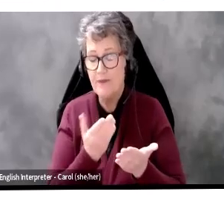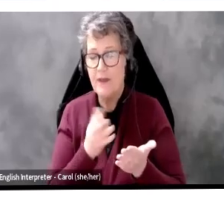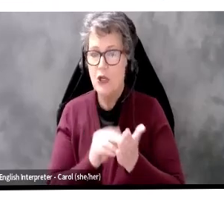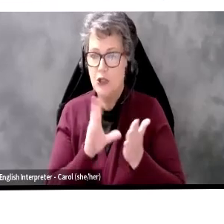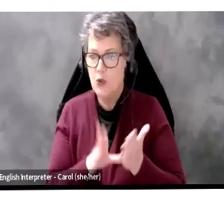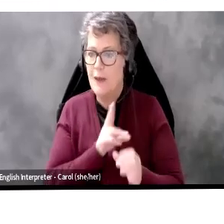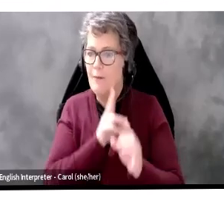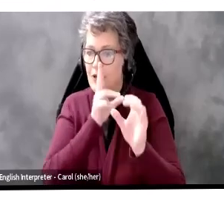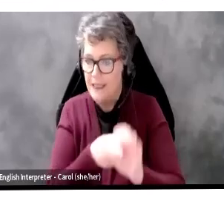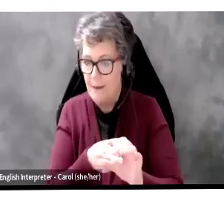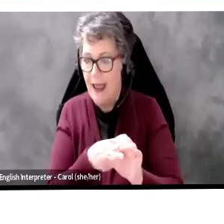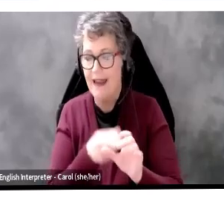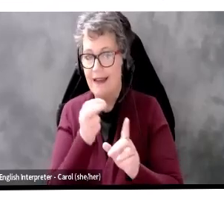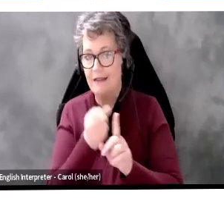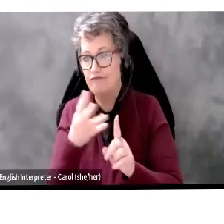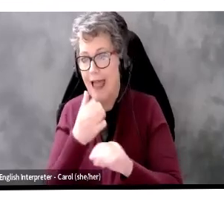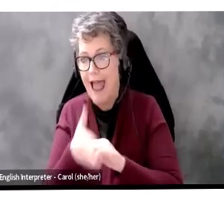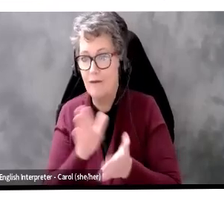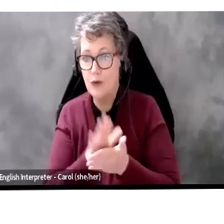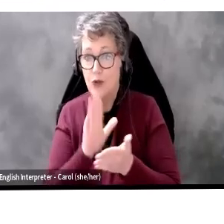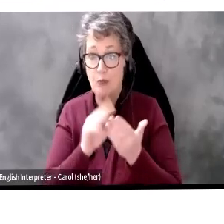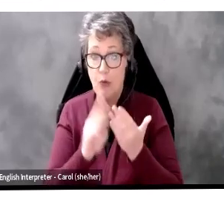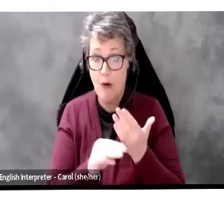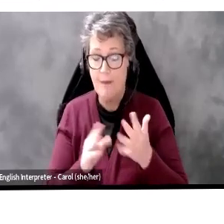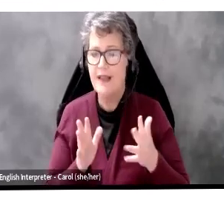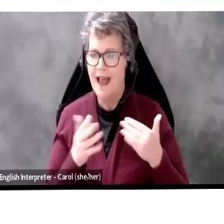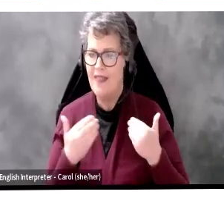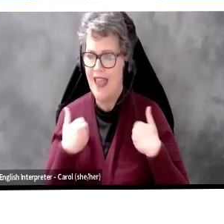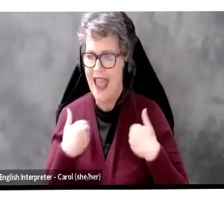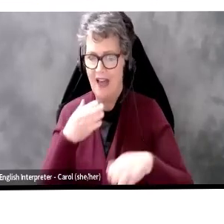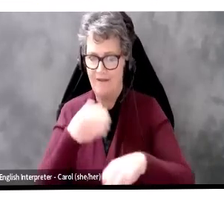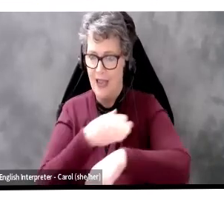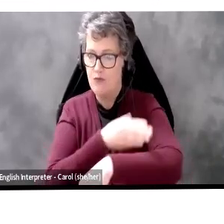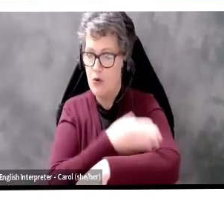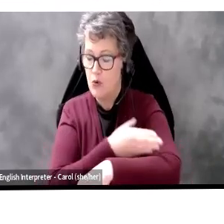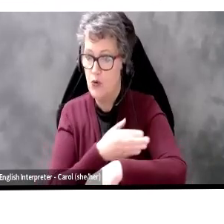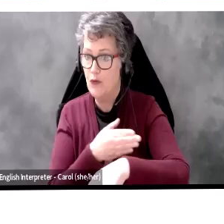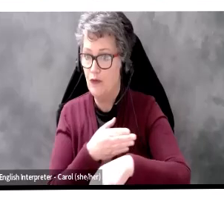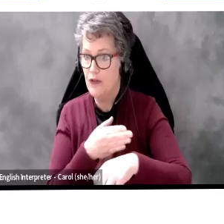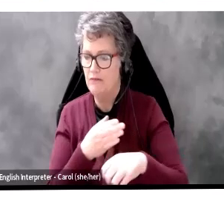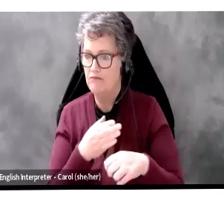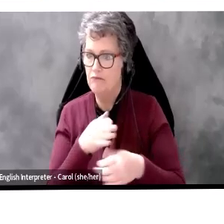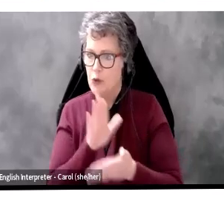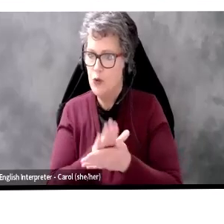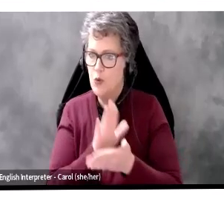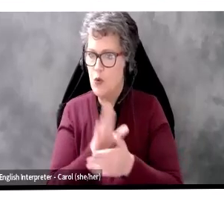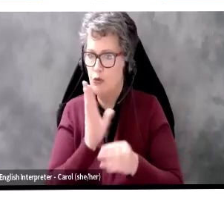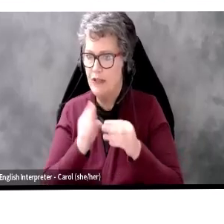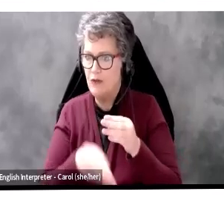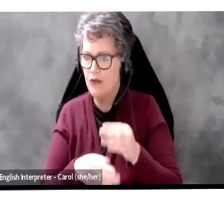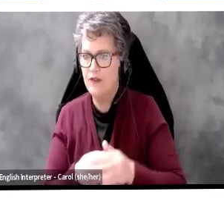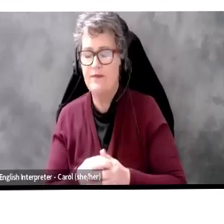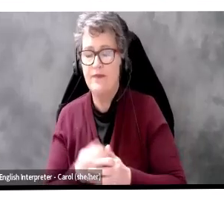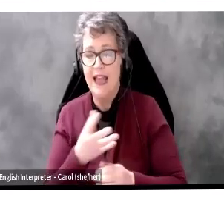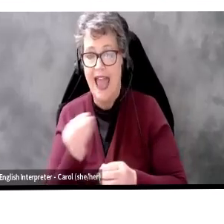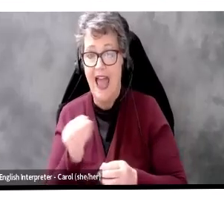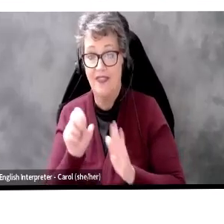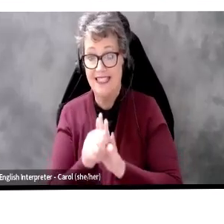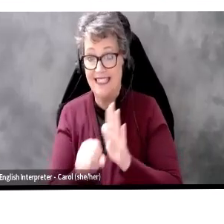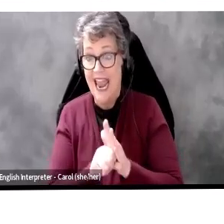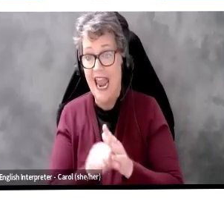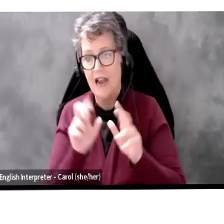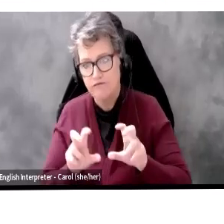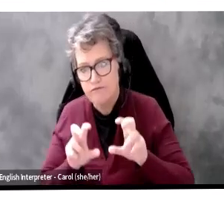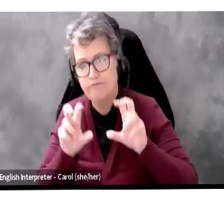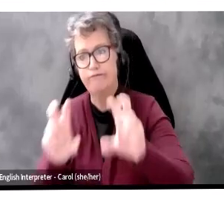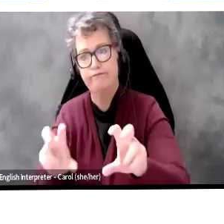who participate in these after-school programs do have improved outcomes. And so the state has made a large investment